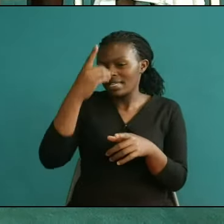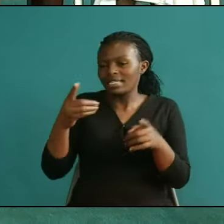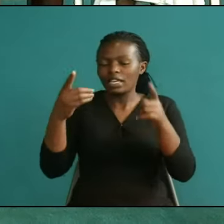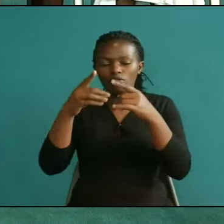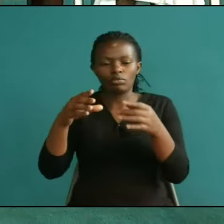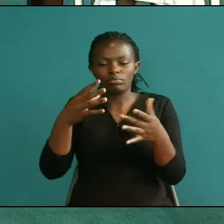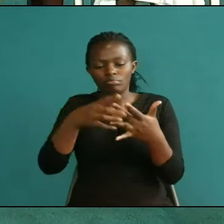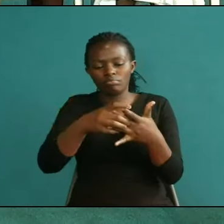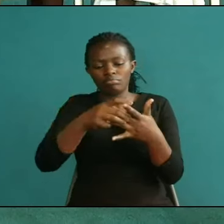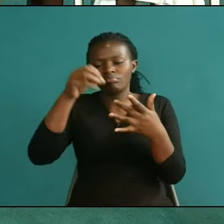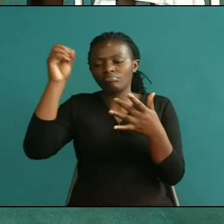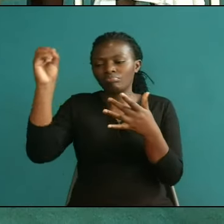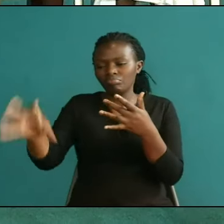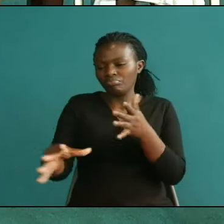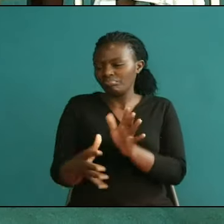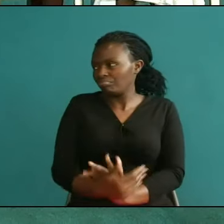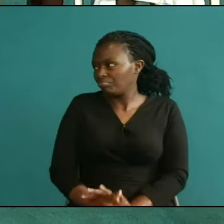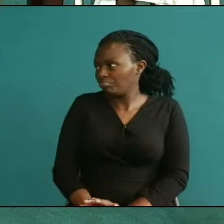Ashley?